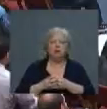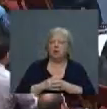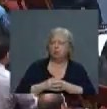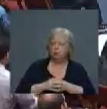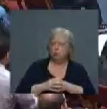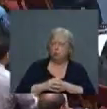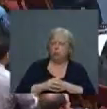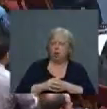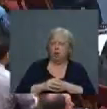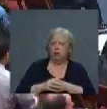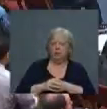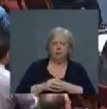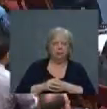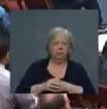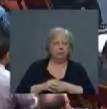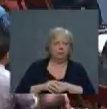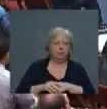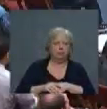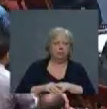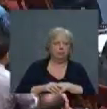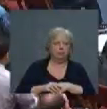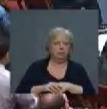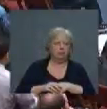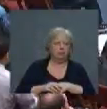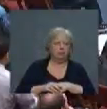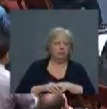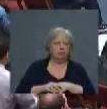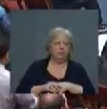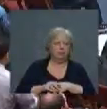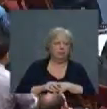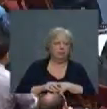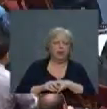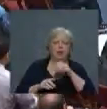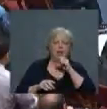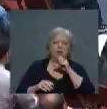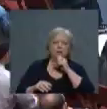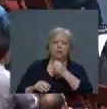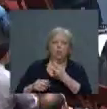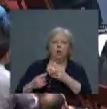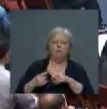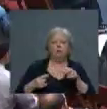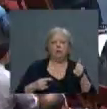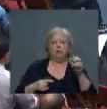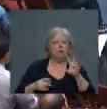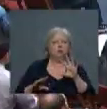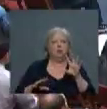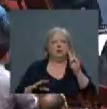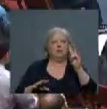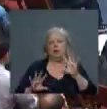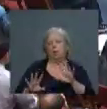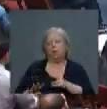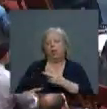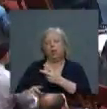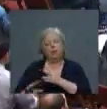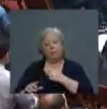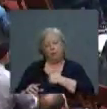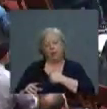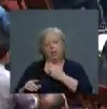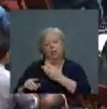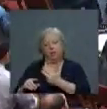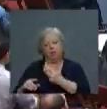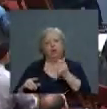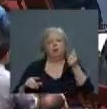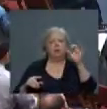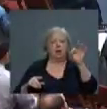that. Male and female. Age group. Oh, that would be 12 to 17. No, 13 and 19, I'm sorry. These are